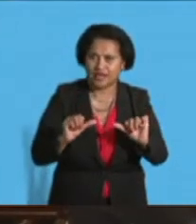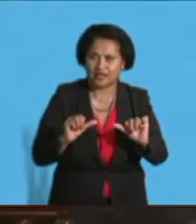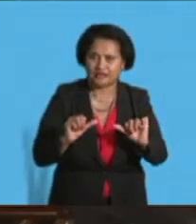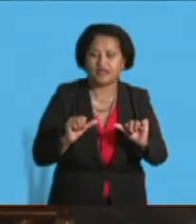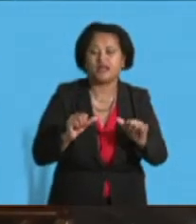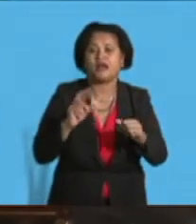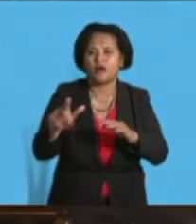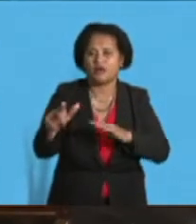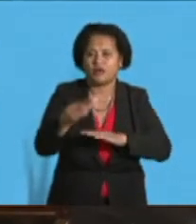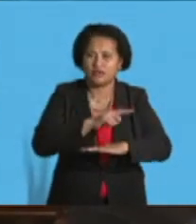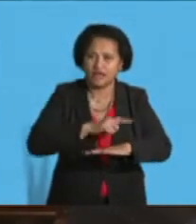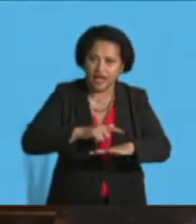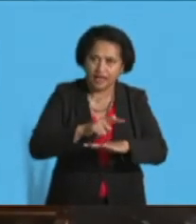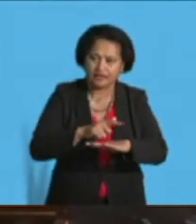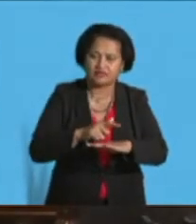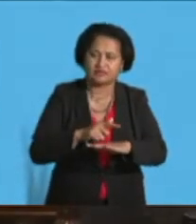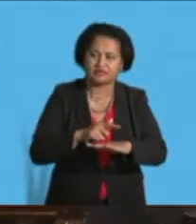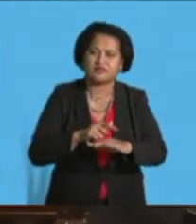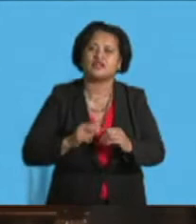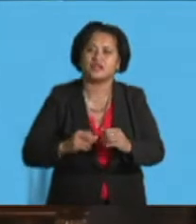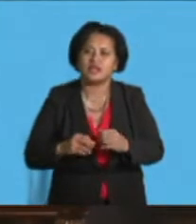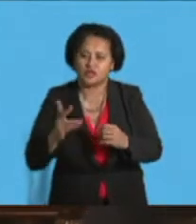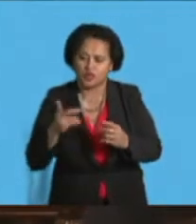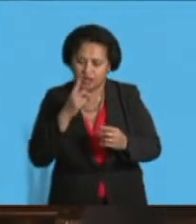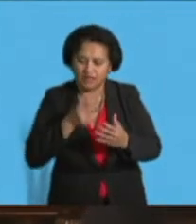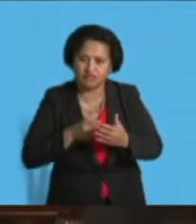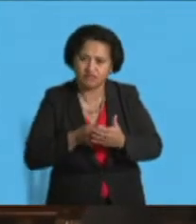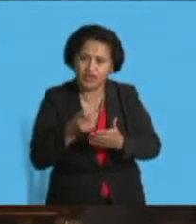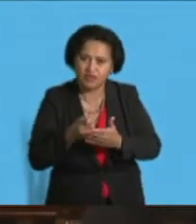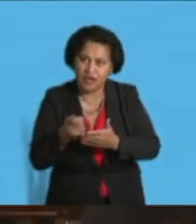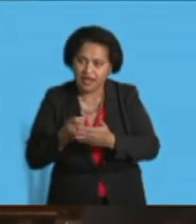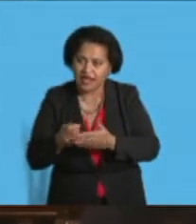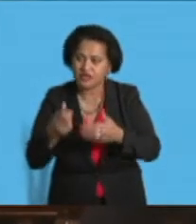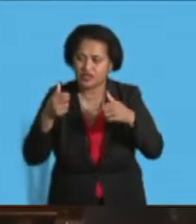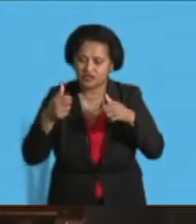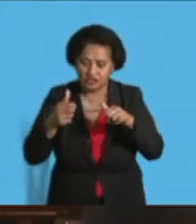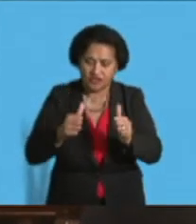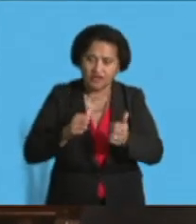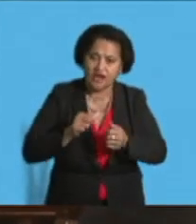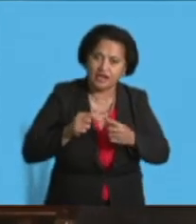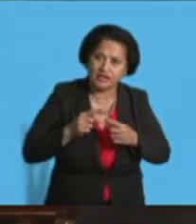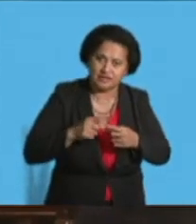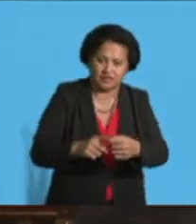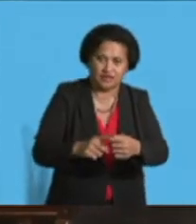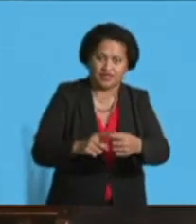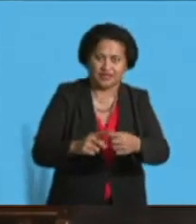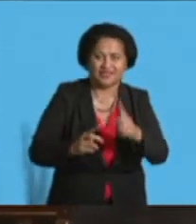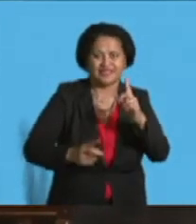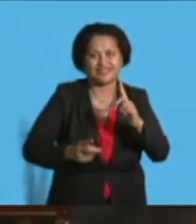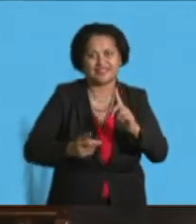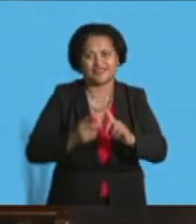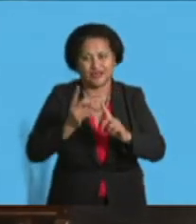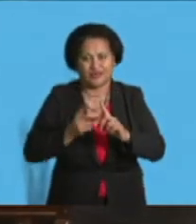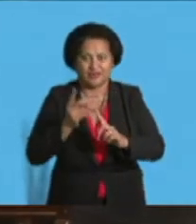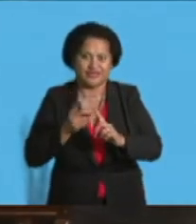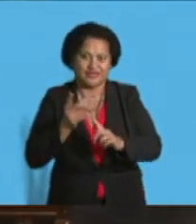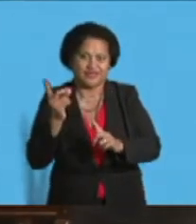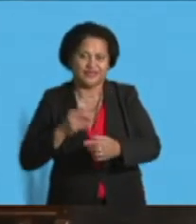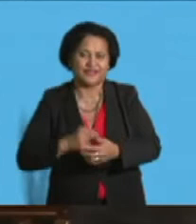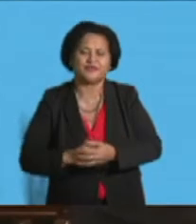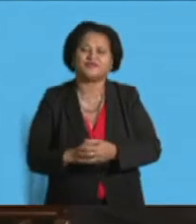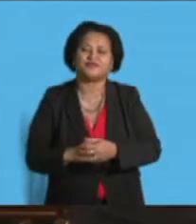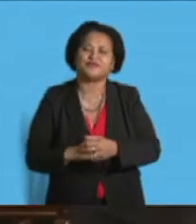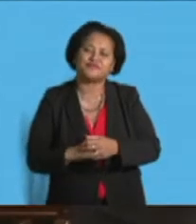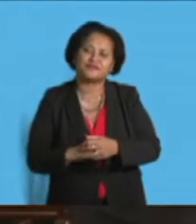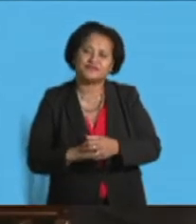initiatives like payment for ecosystem services to achieve sustainable development and management of nation's water resource for economy-wide